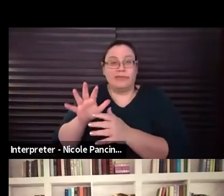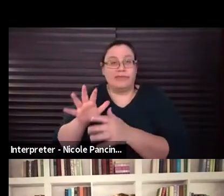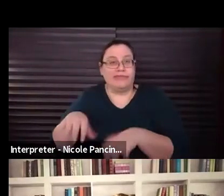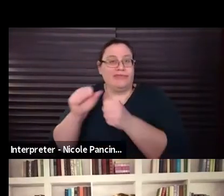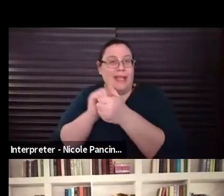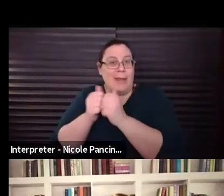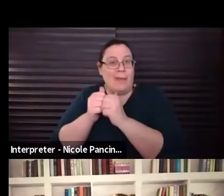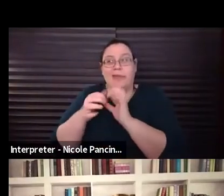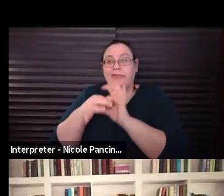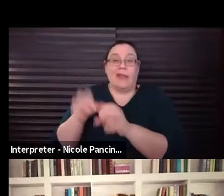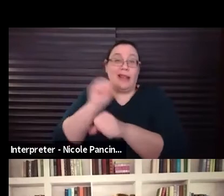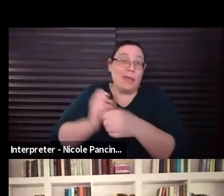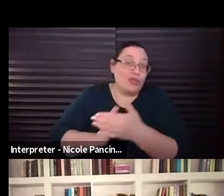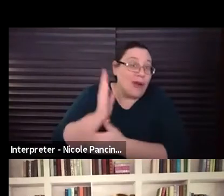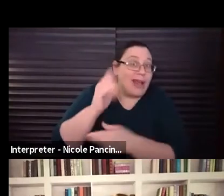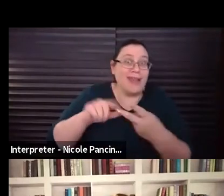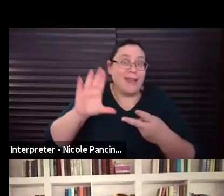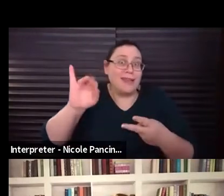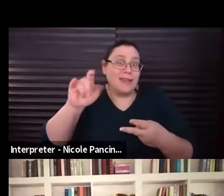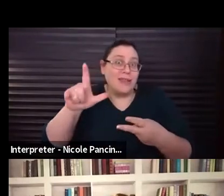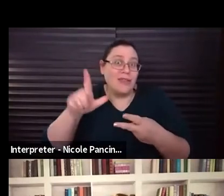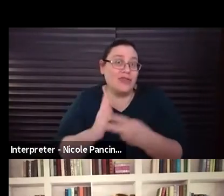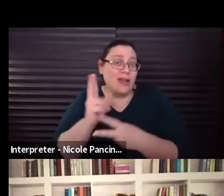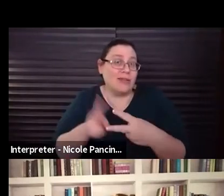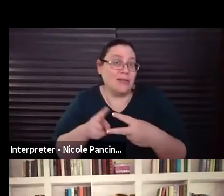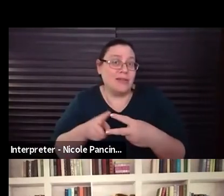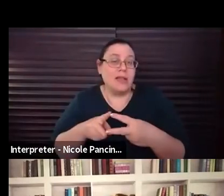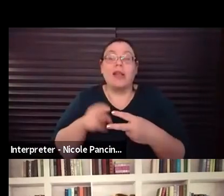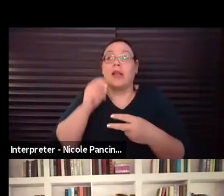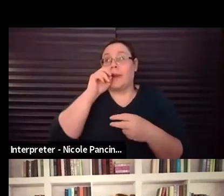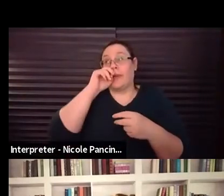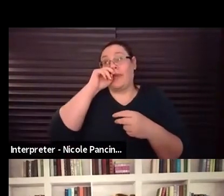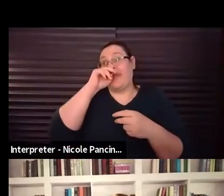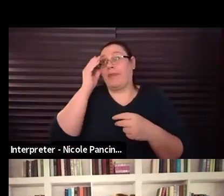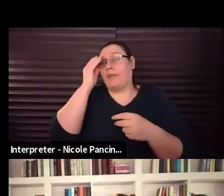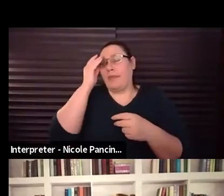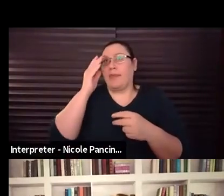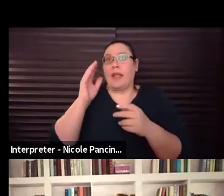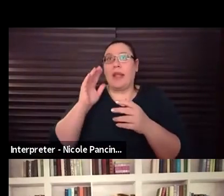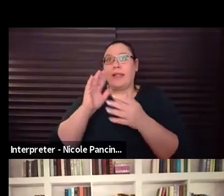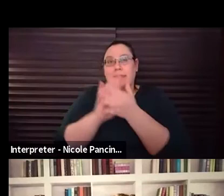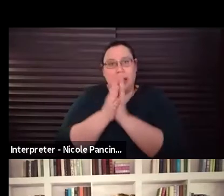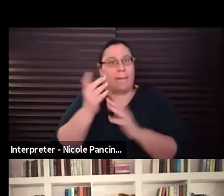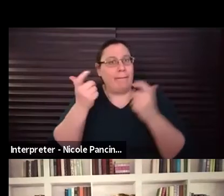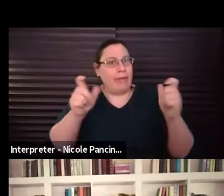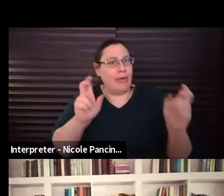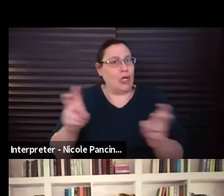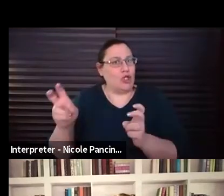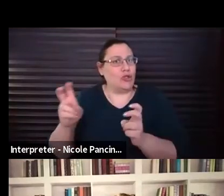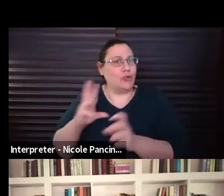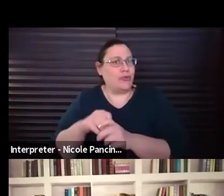around labor rights, but also around civil rights. It's become, a sort of some bigger issues are at play